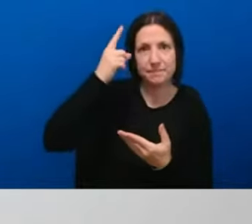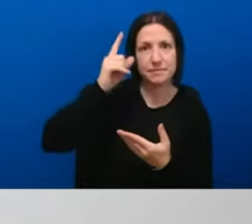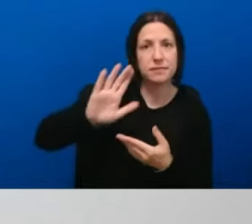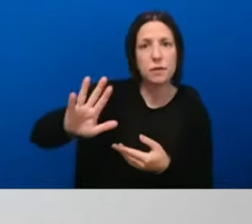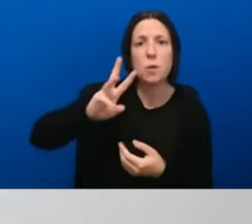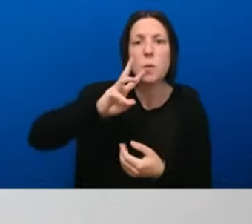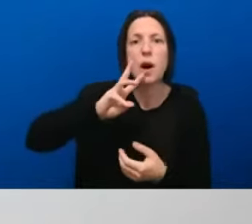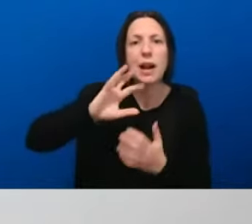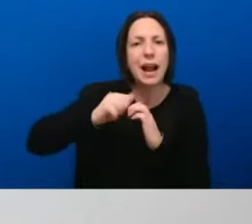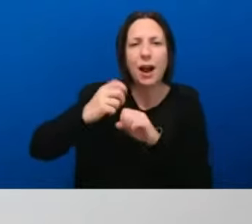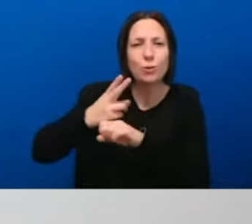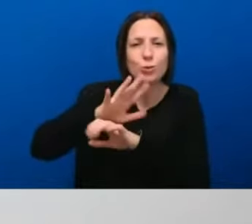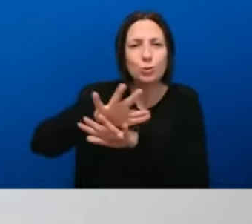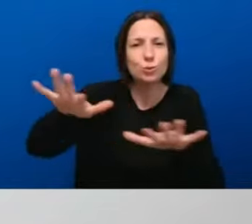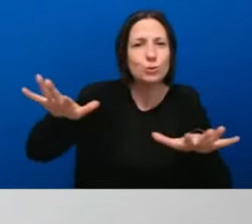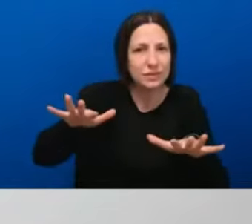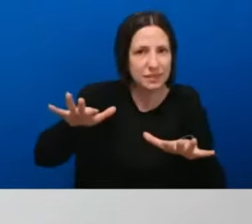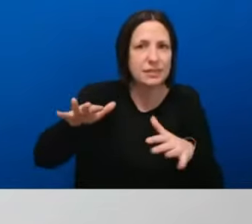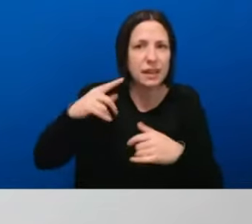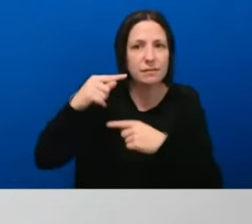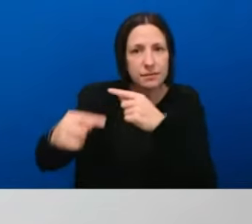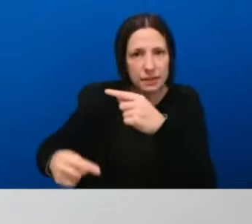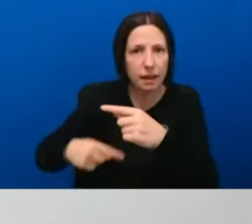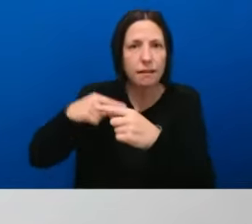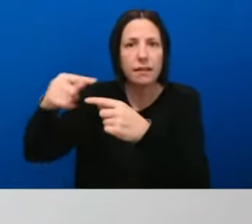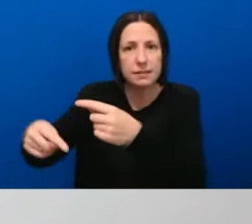understand the different cycles of how the water is used throughout.